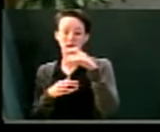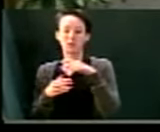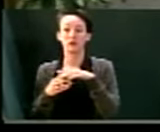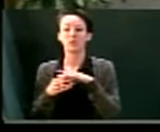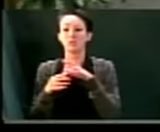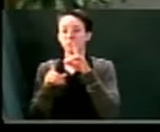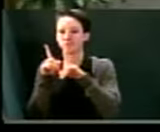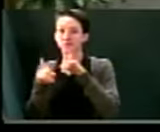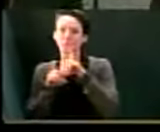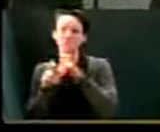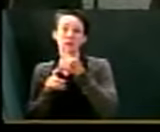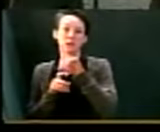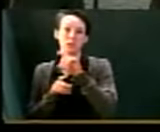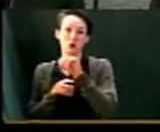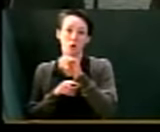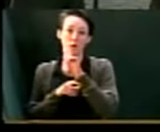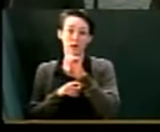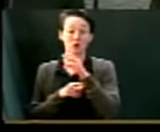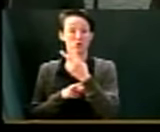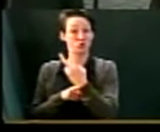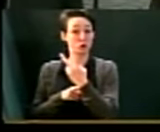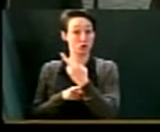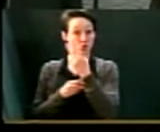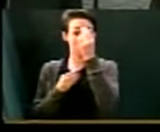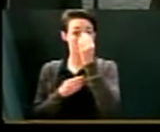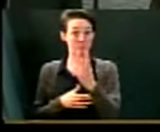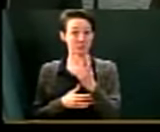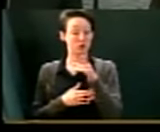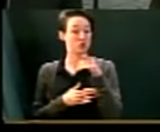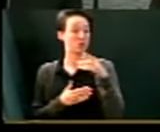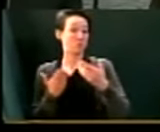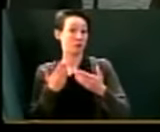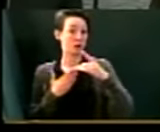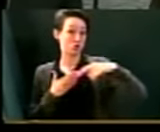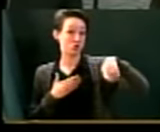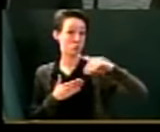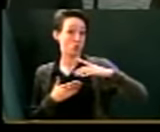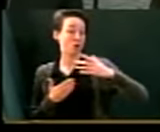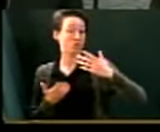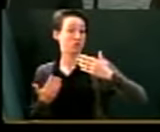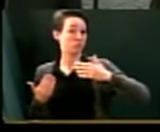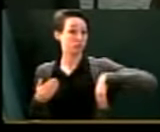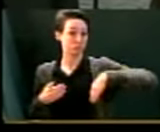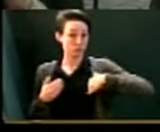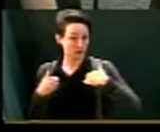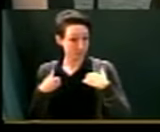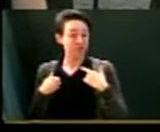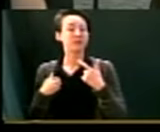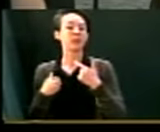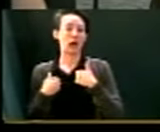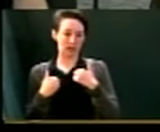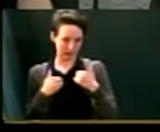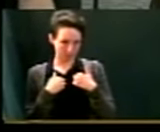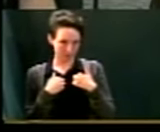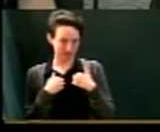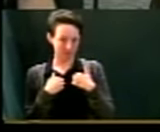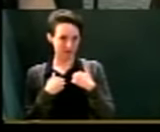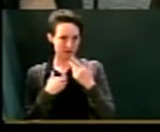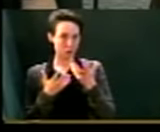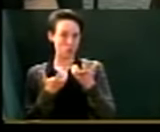and here's two bits of information that probably you all don't have that I have that I want to share with you. These